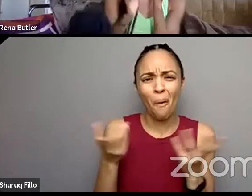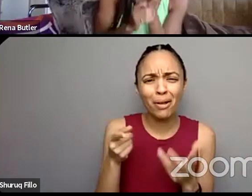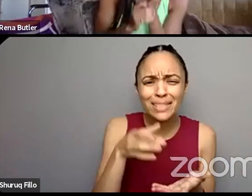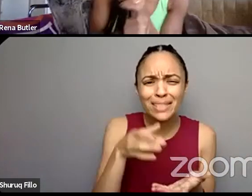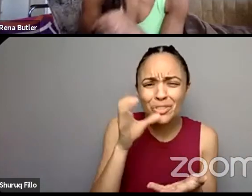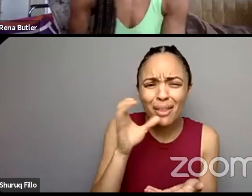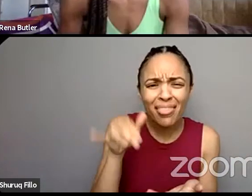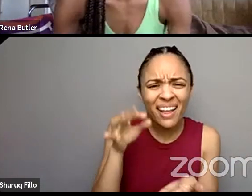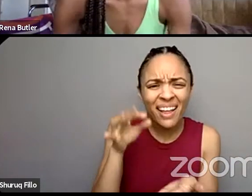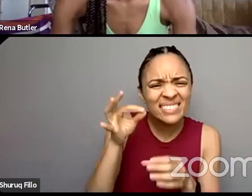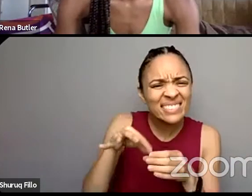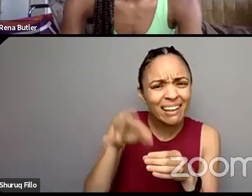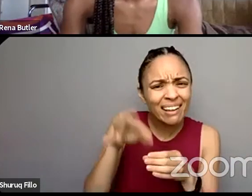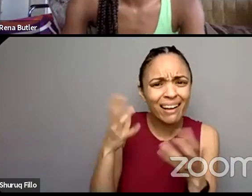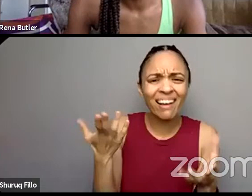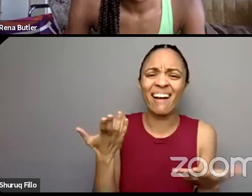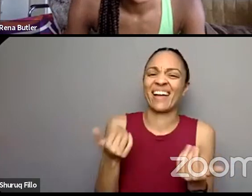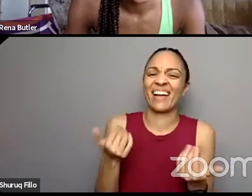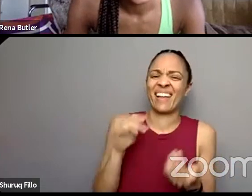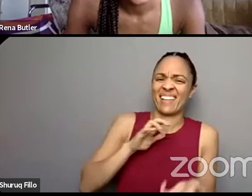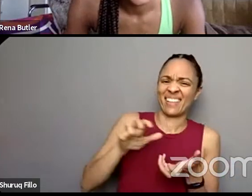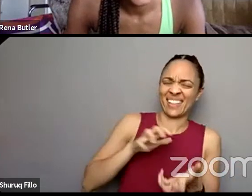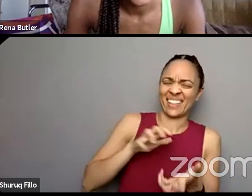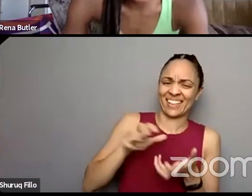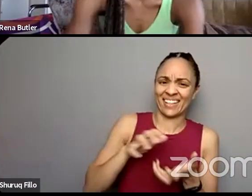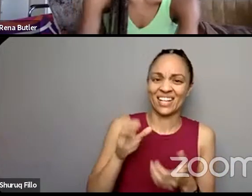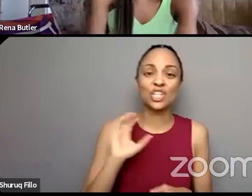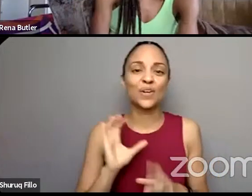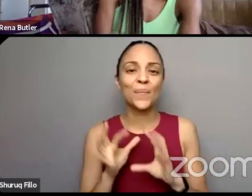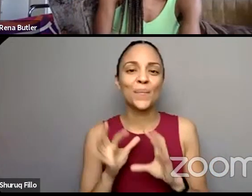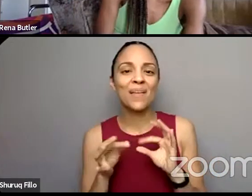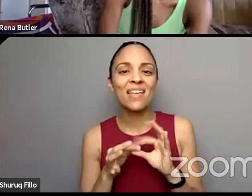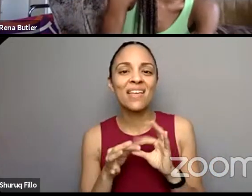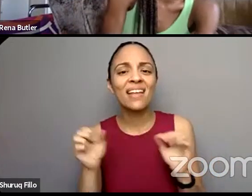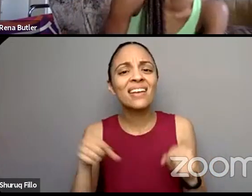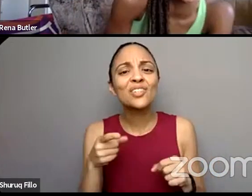Can you say hello to me first? Hi.